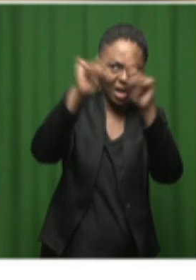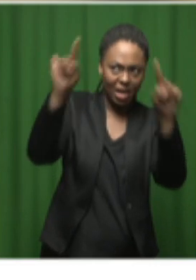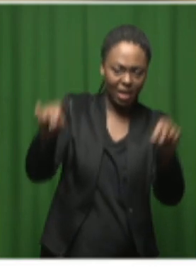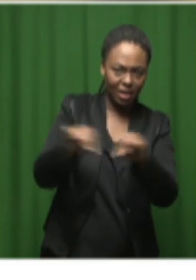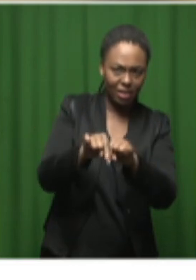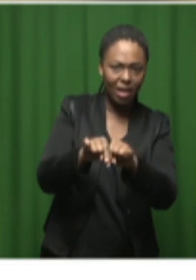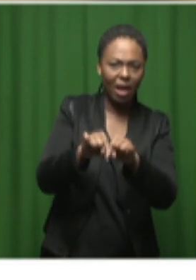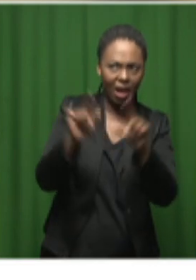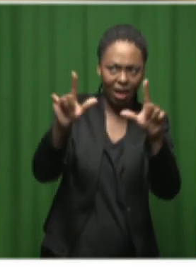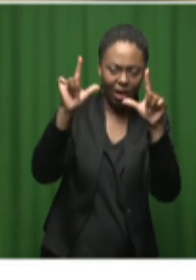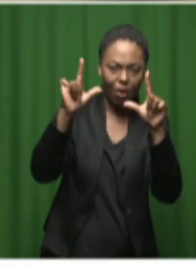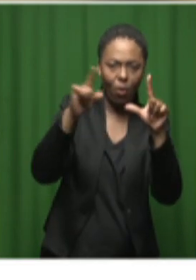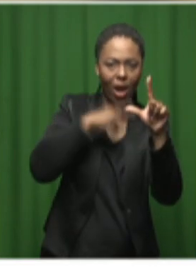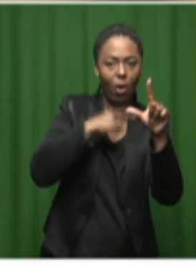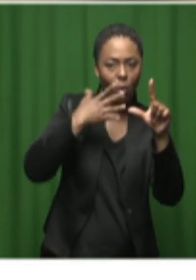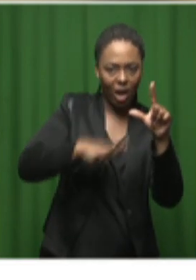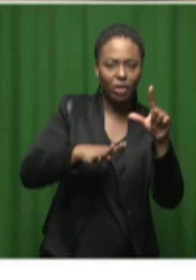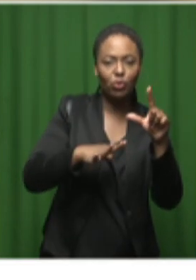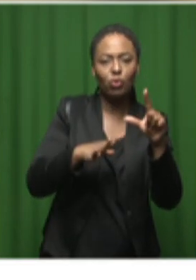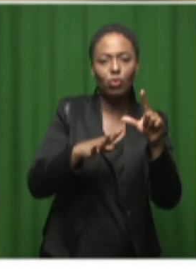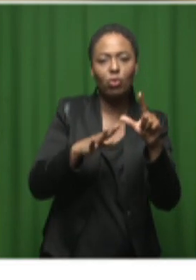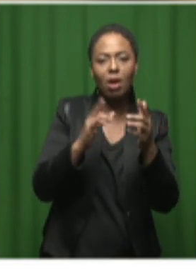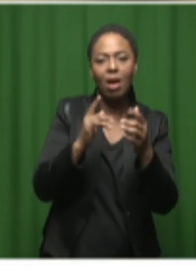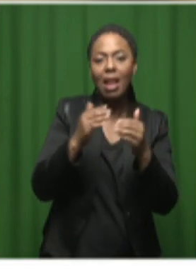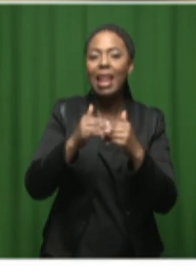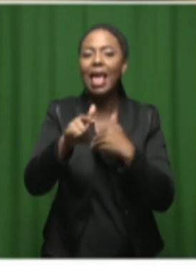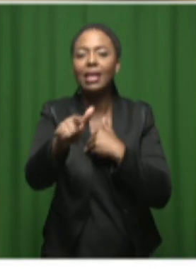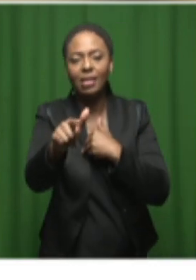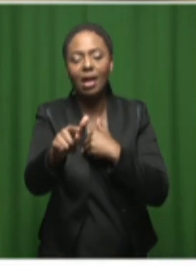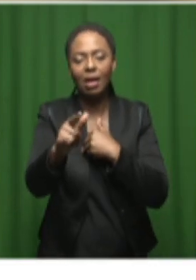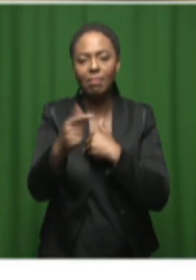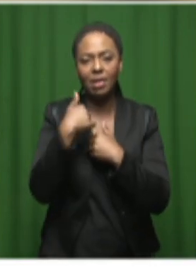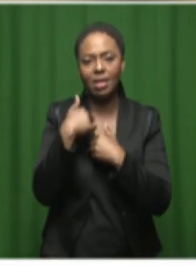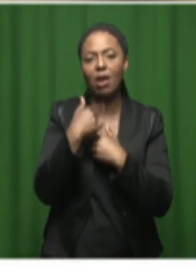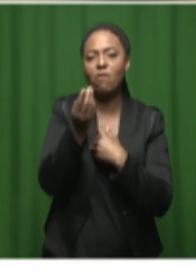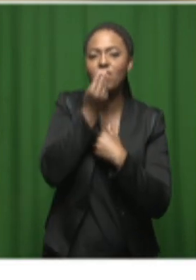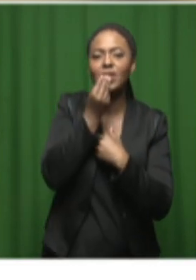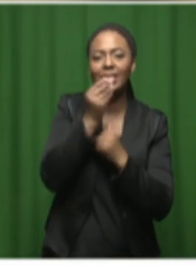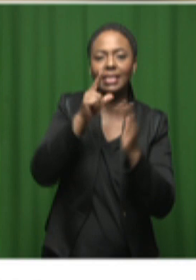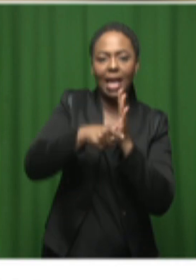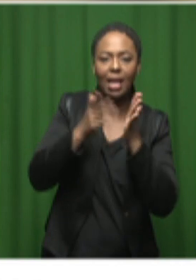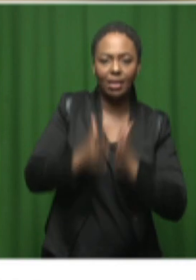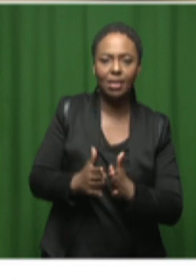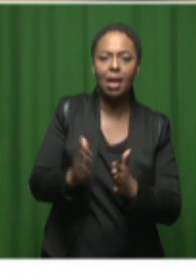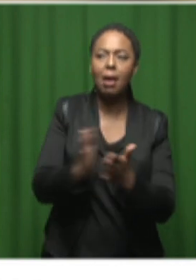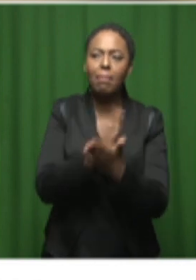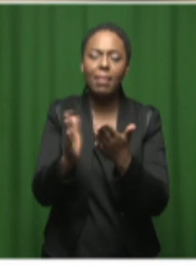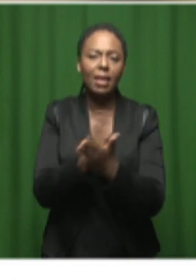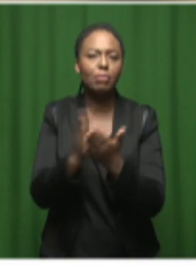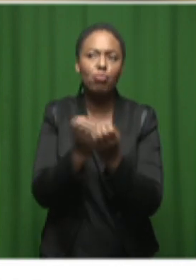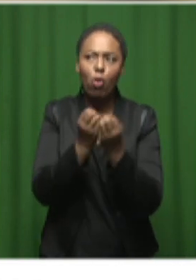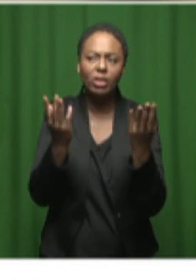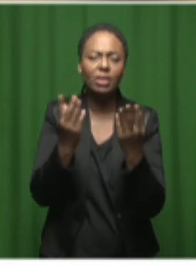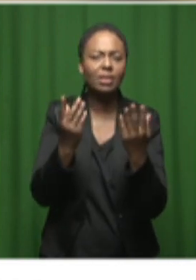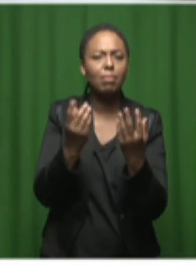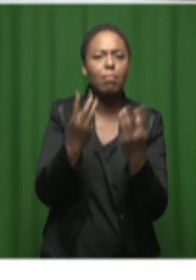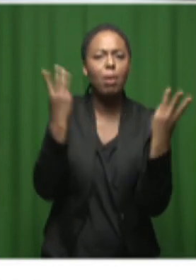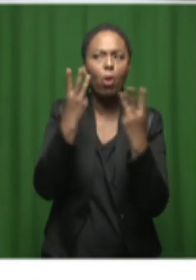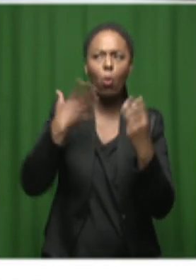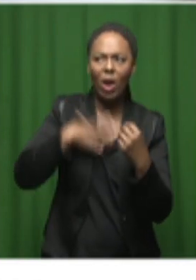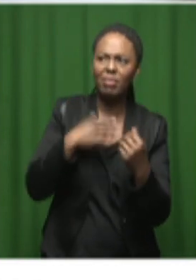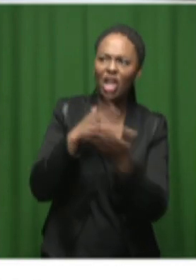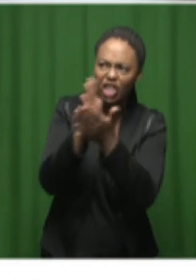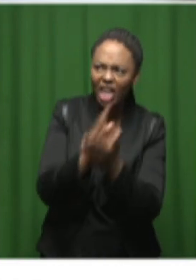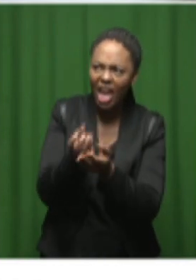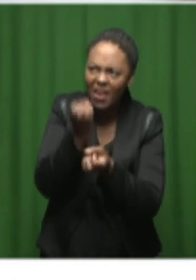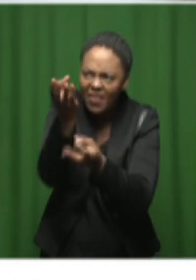end goal is to become a food stylist. Right. So, but people also expect you to share recipes all the time. So sometimes it's just me